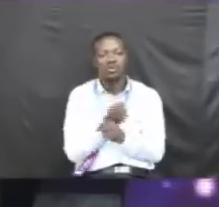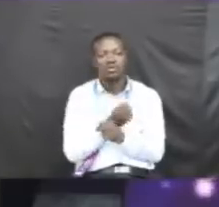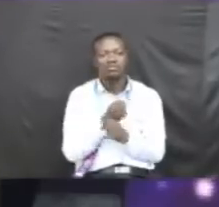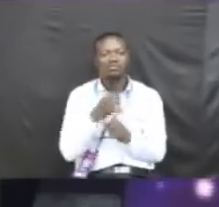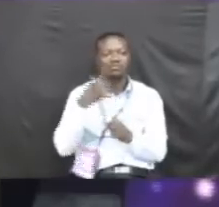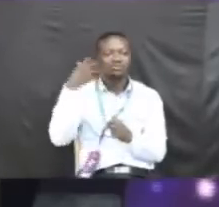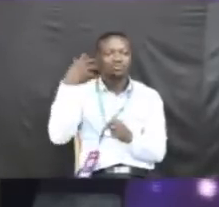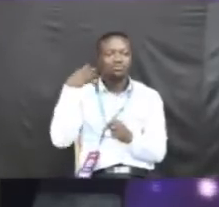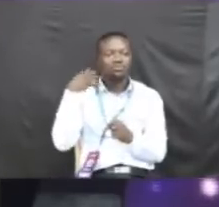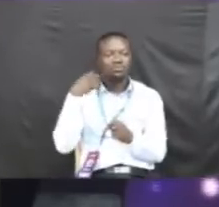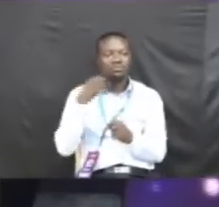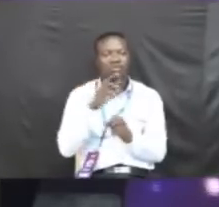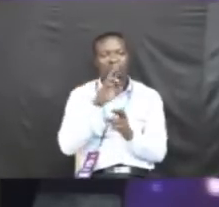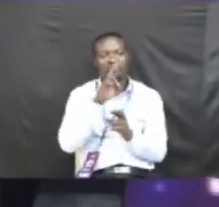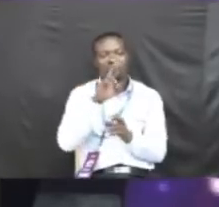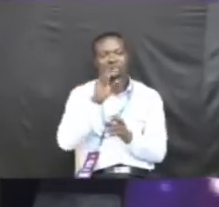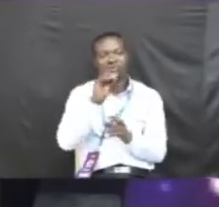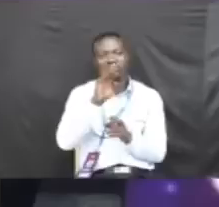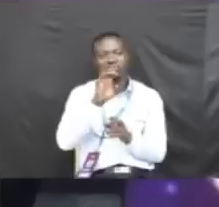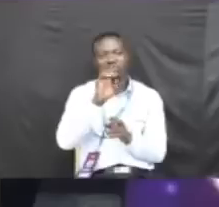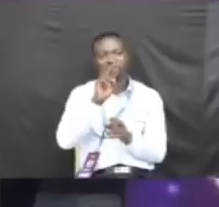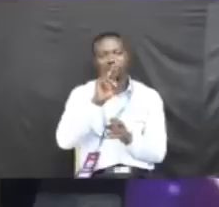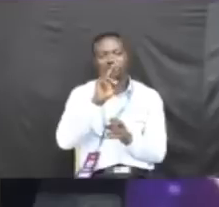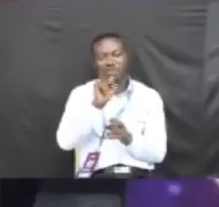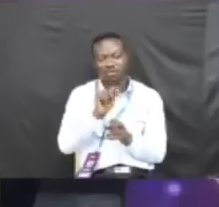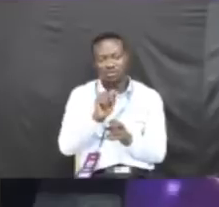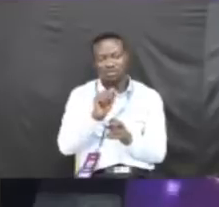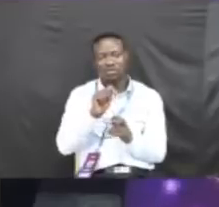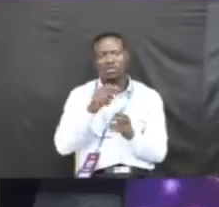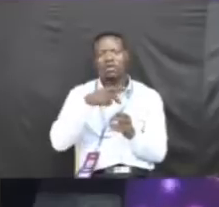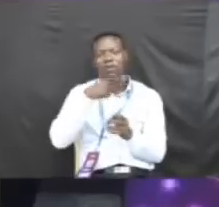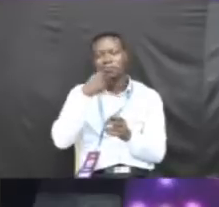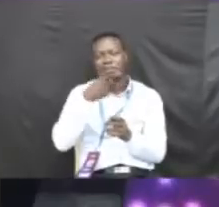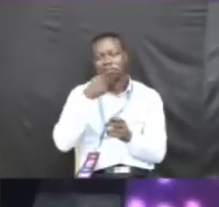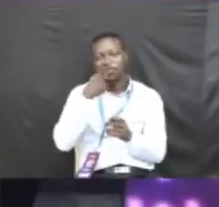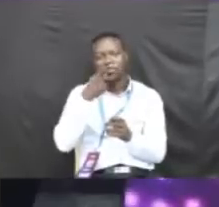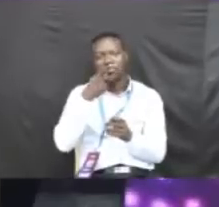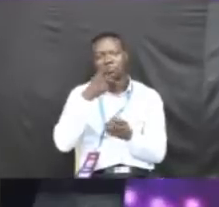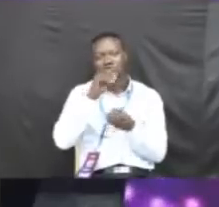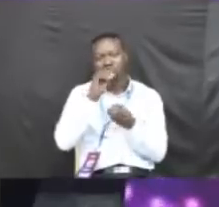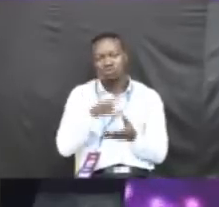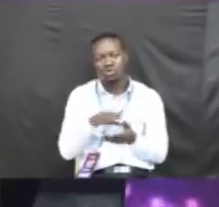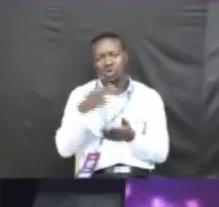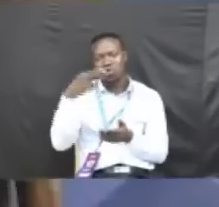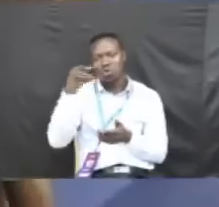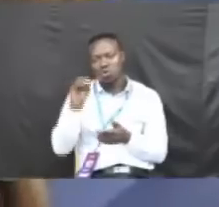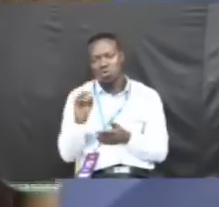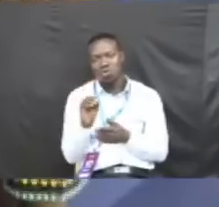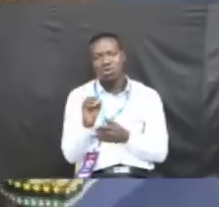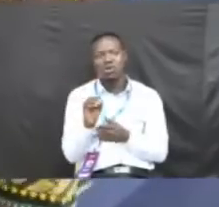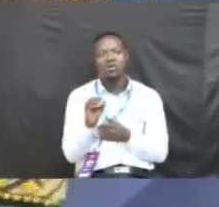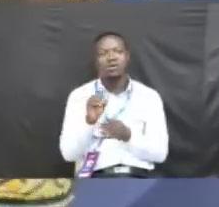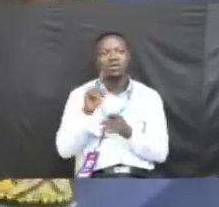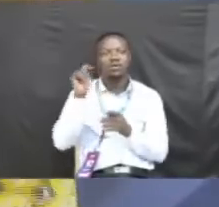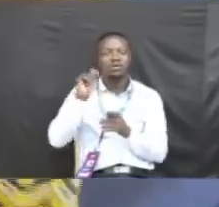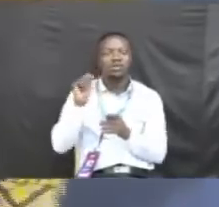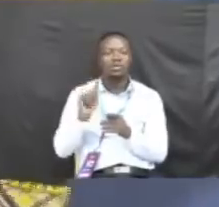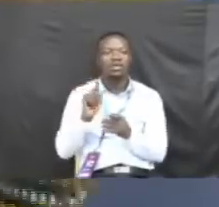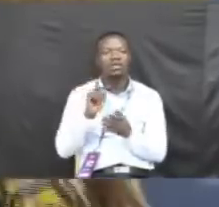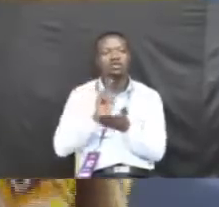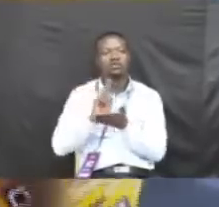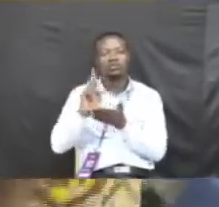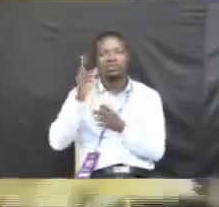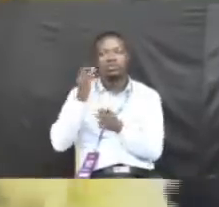Master Norbert El Primu of Pensa who technical university